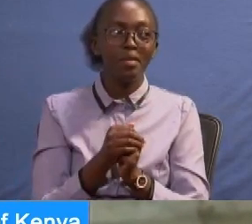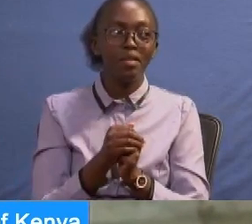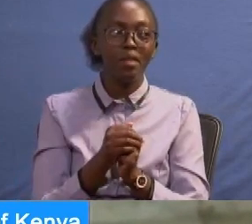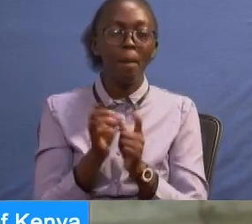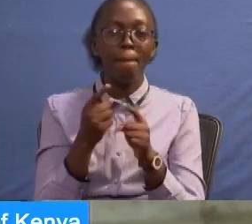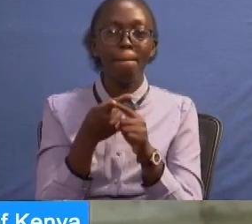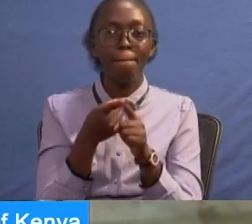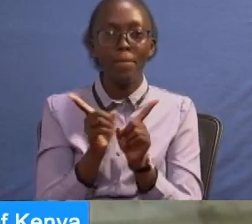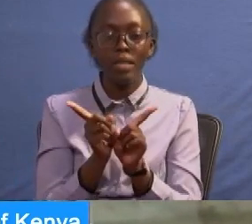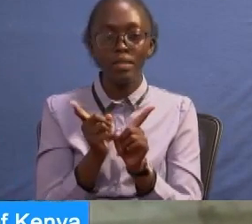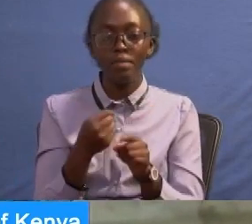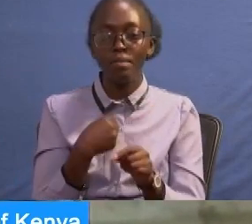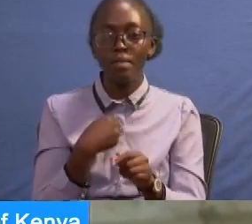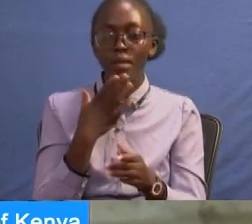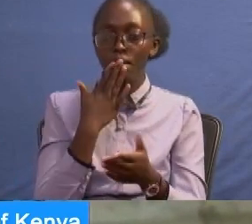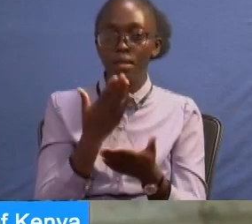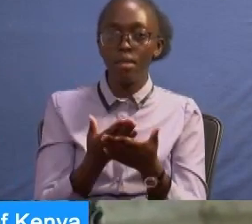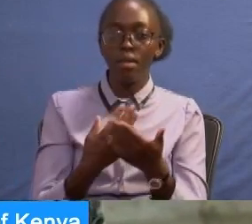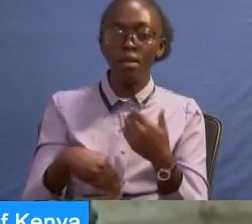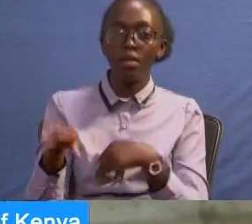But I do thank God for one thing.